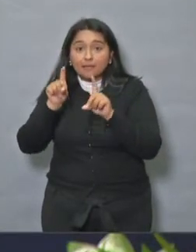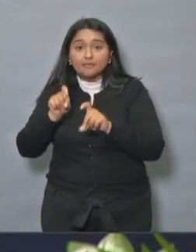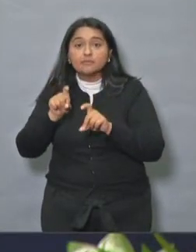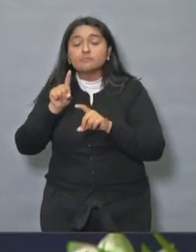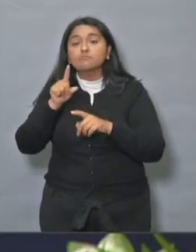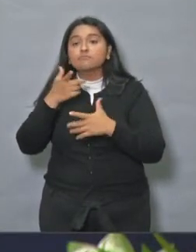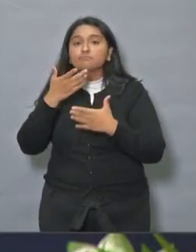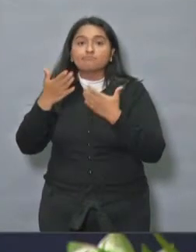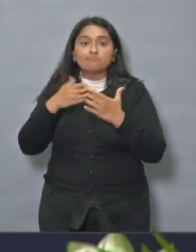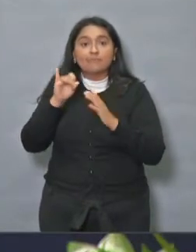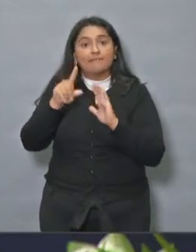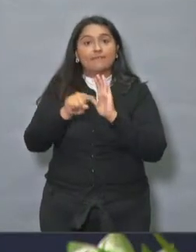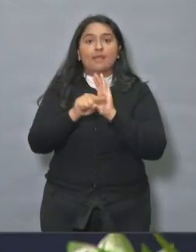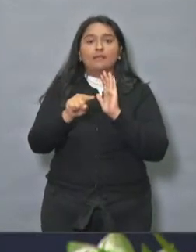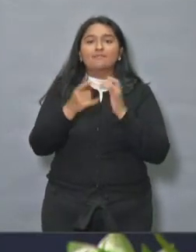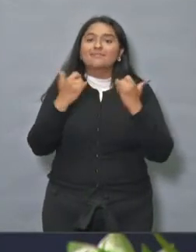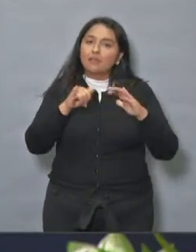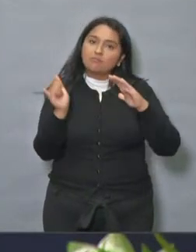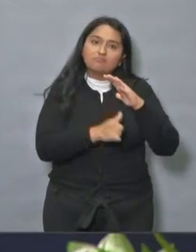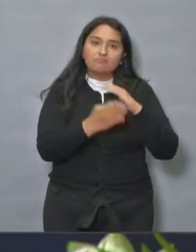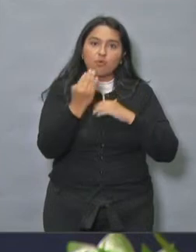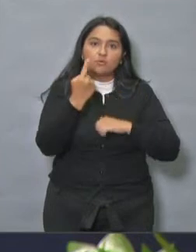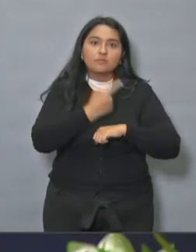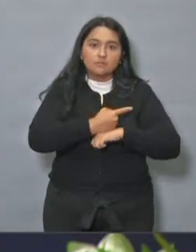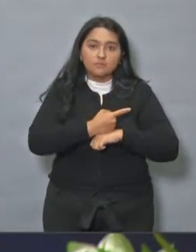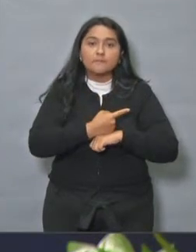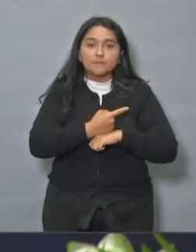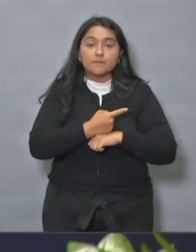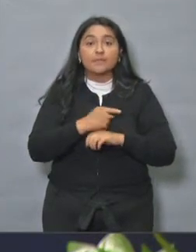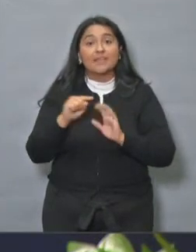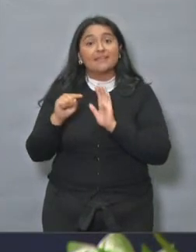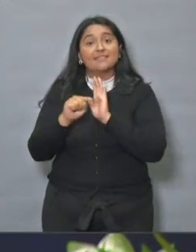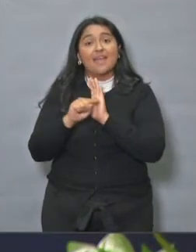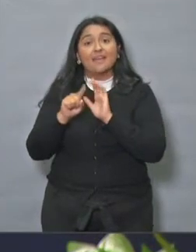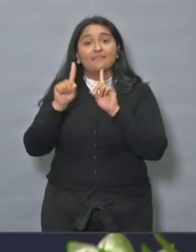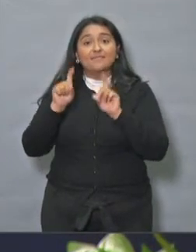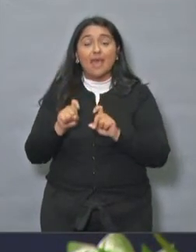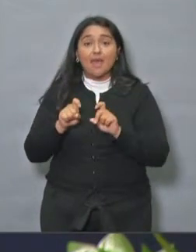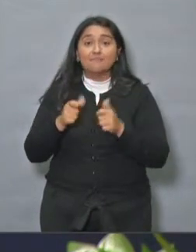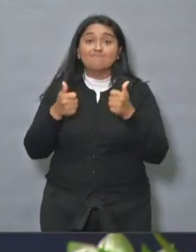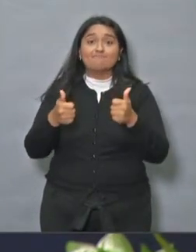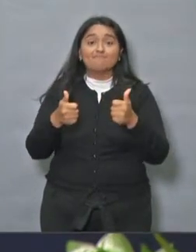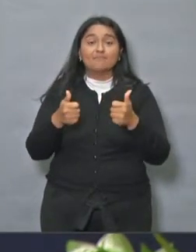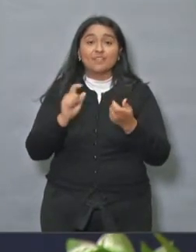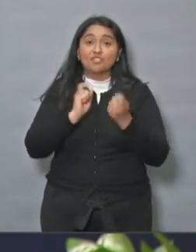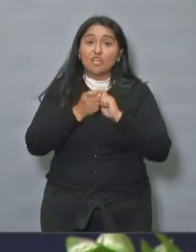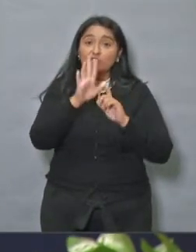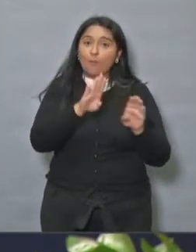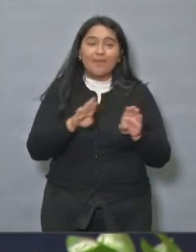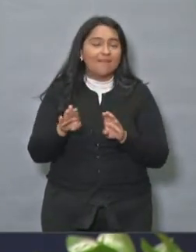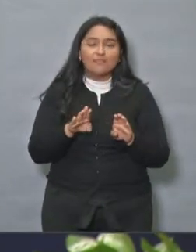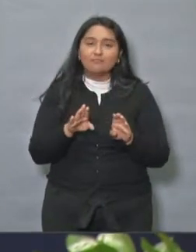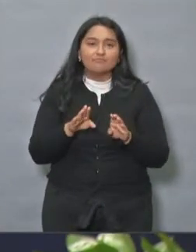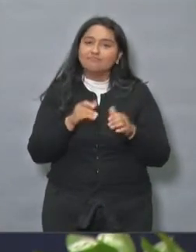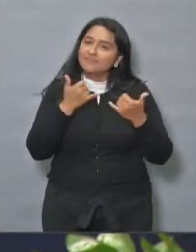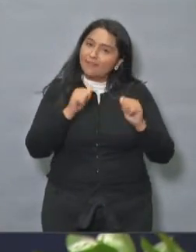that test was negative. A negative test is not helpful and should not change your behavior. The test is